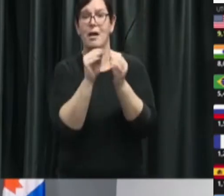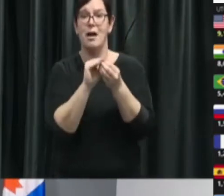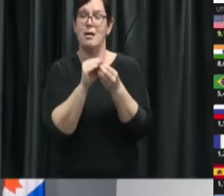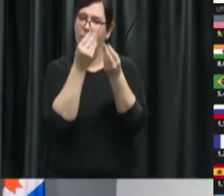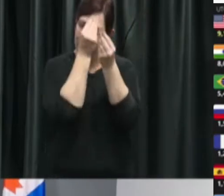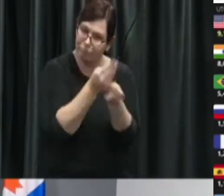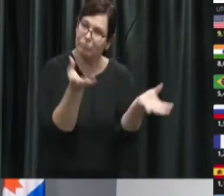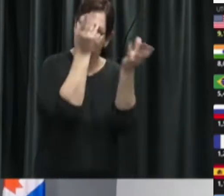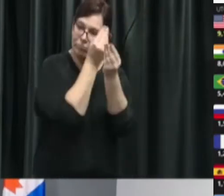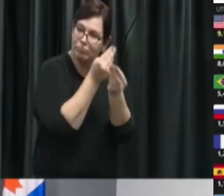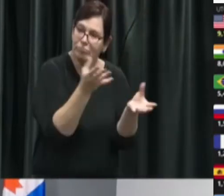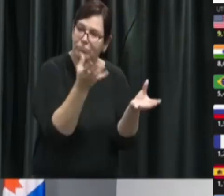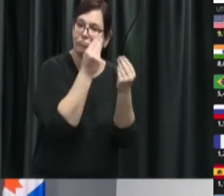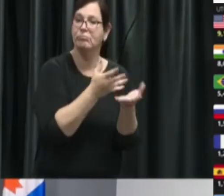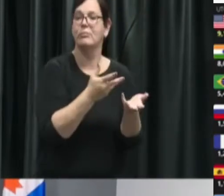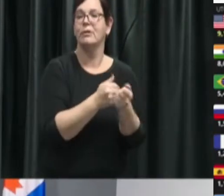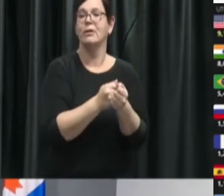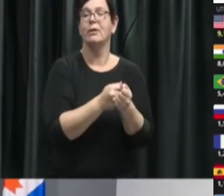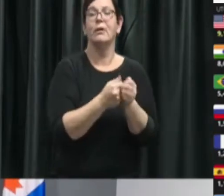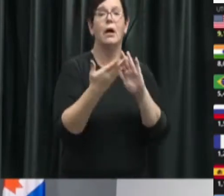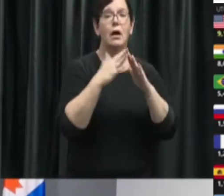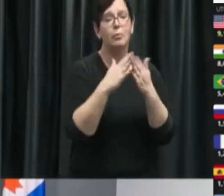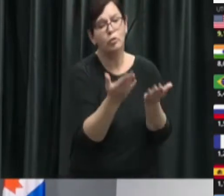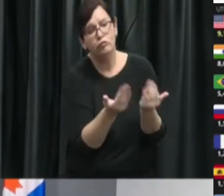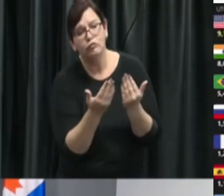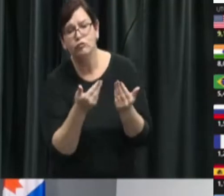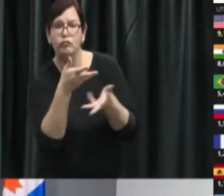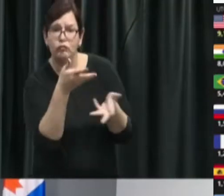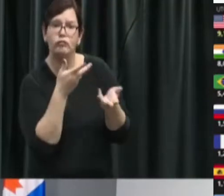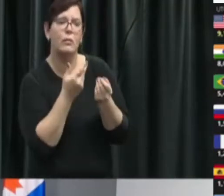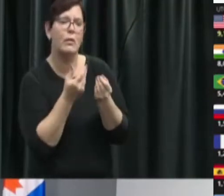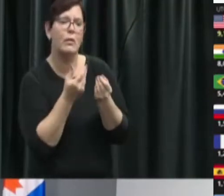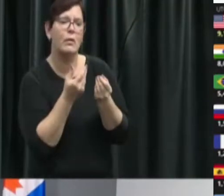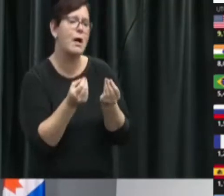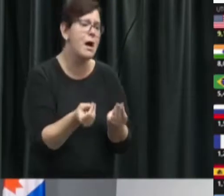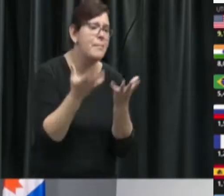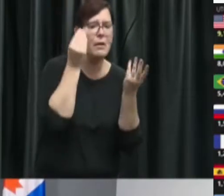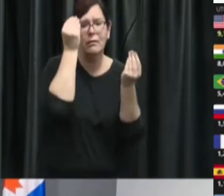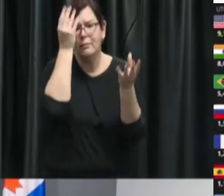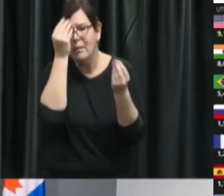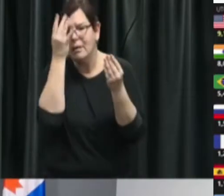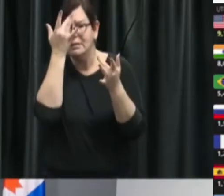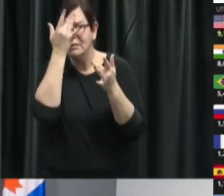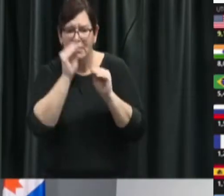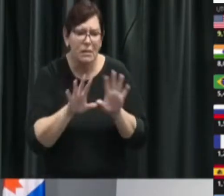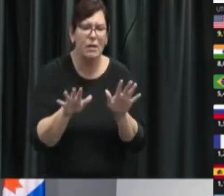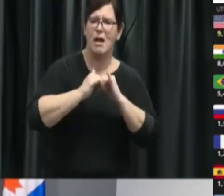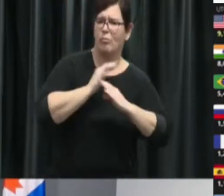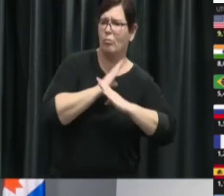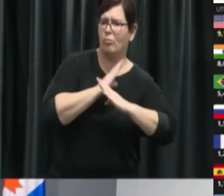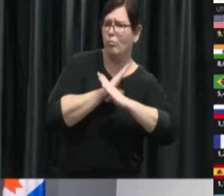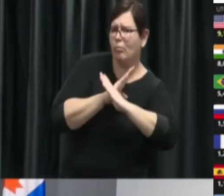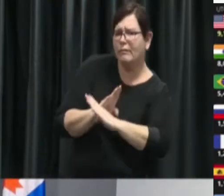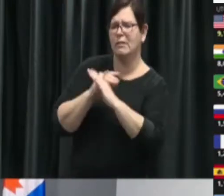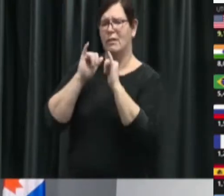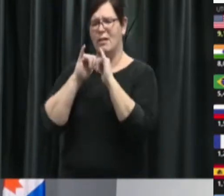They address questions about transmission, prevention, testing information, and provide community